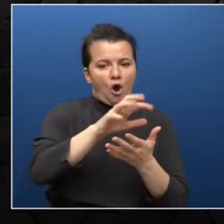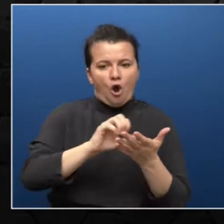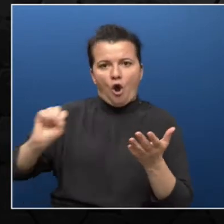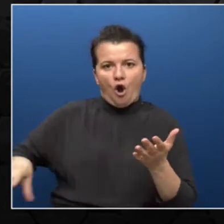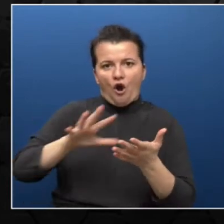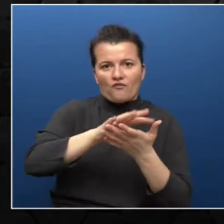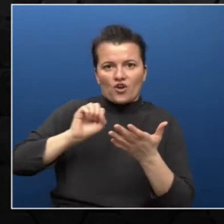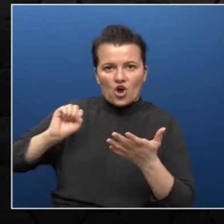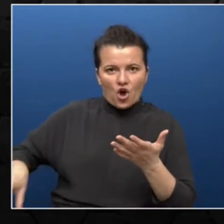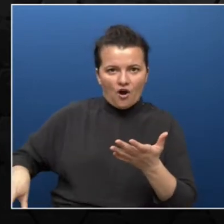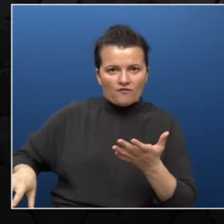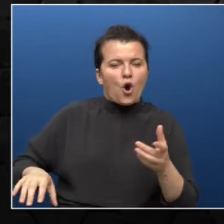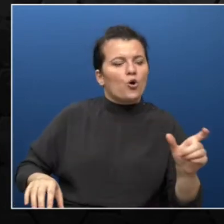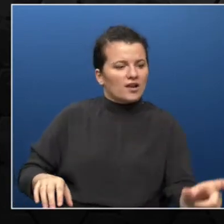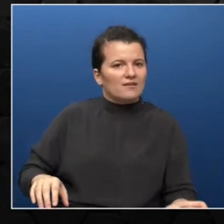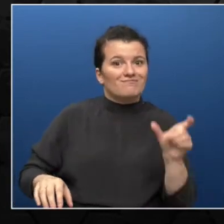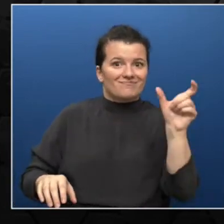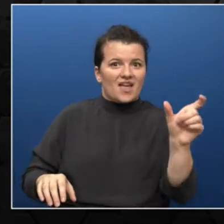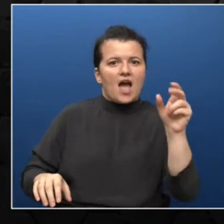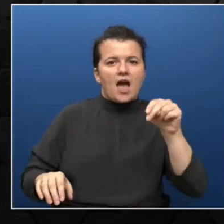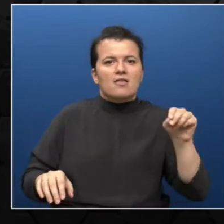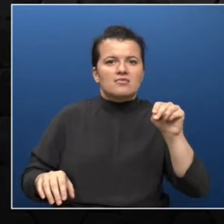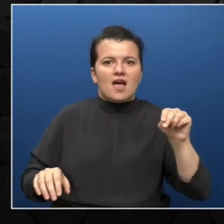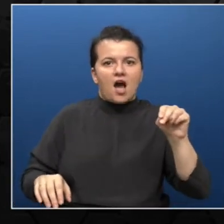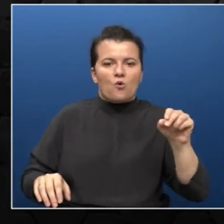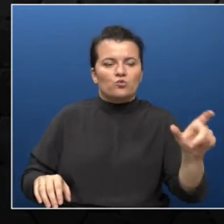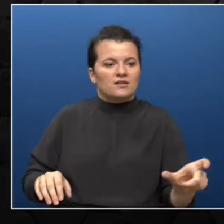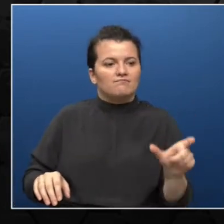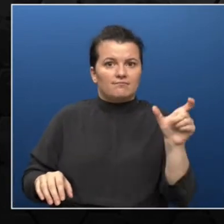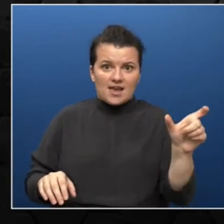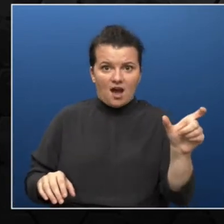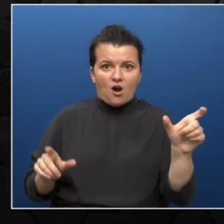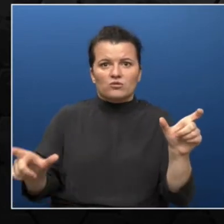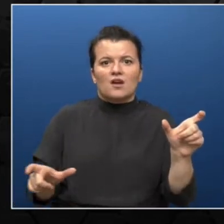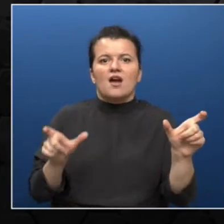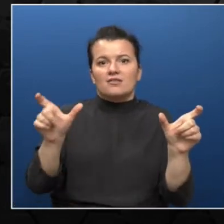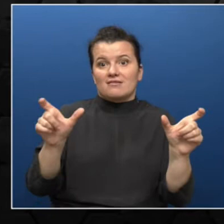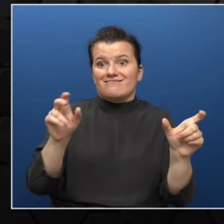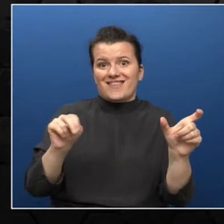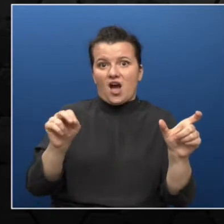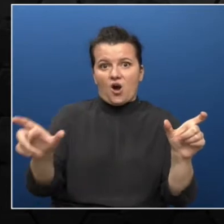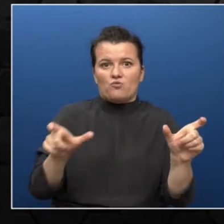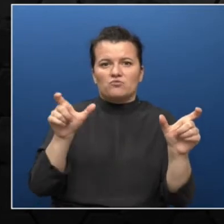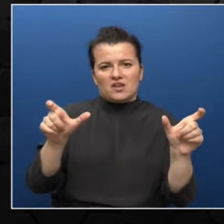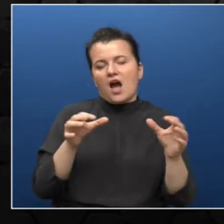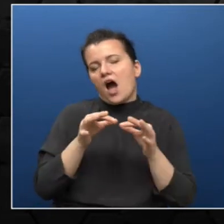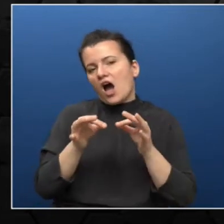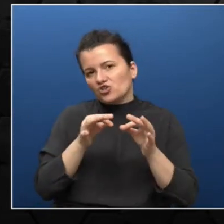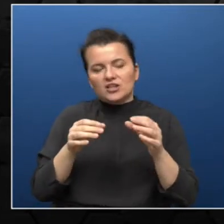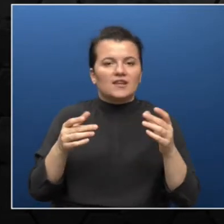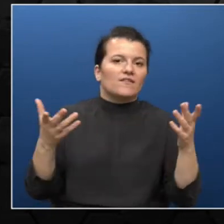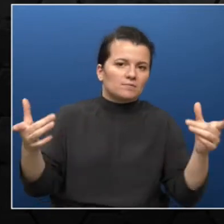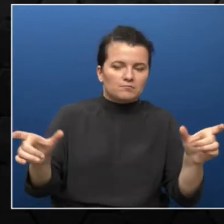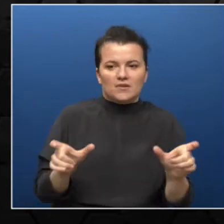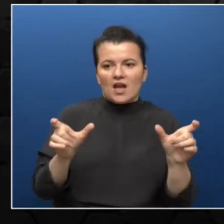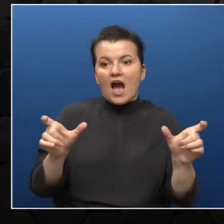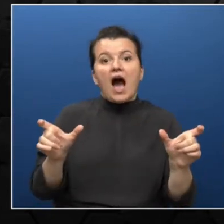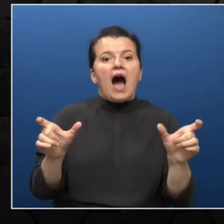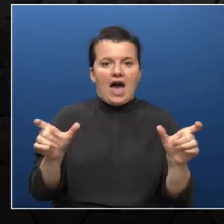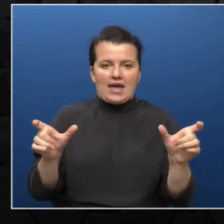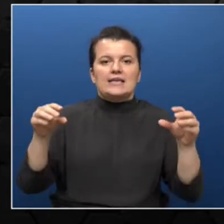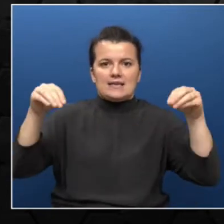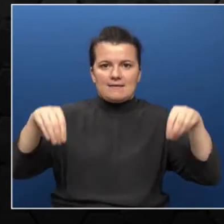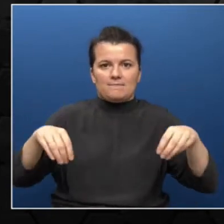you are trying to run sentiment analysis on those tweets, what would happen is these tweets, um, these tweets